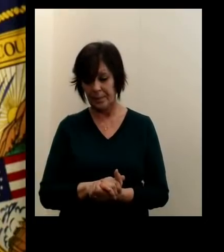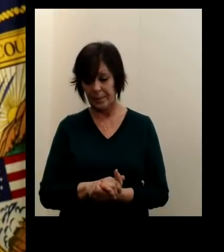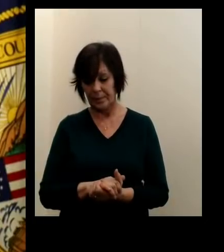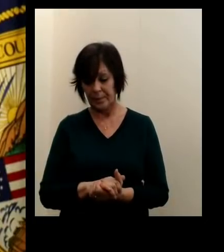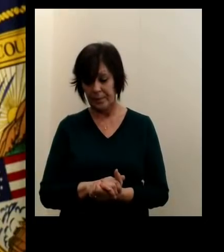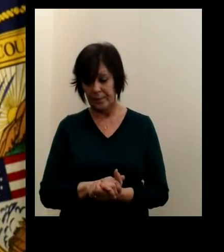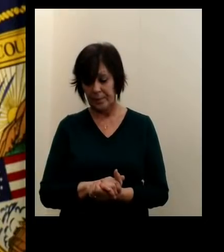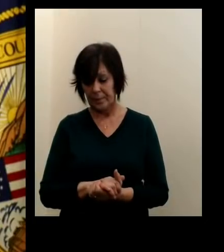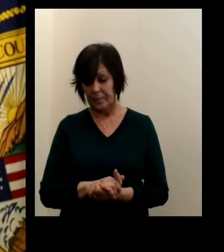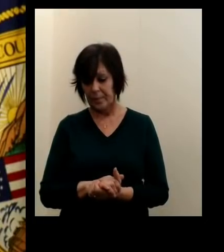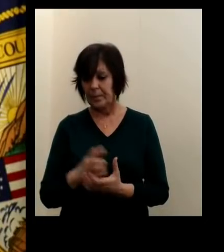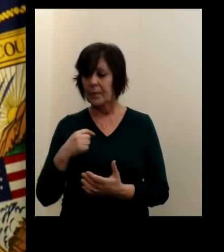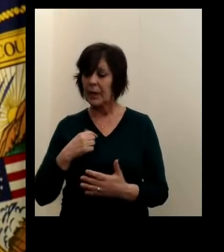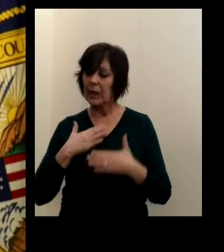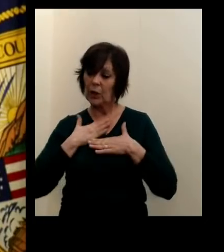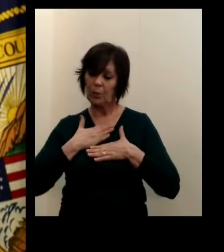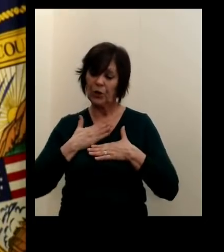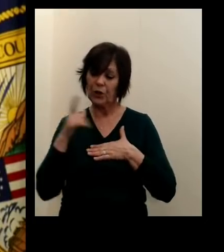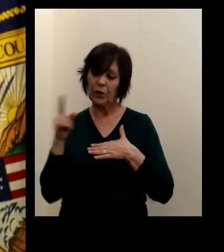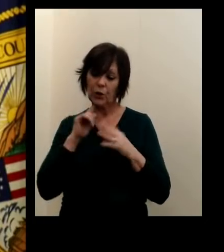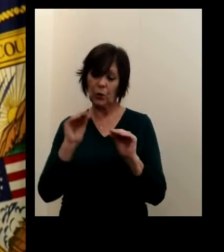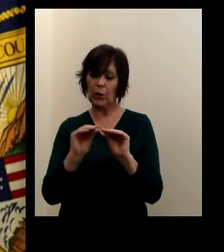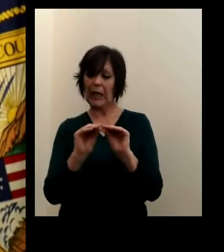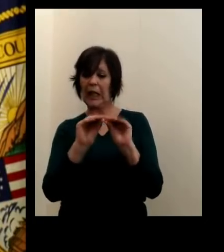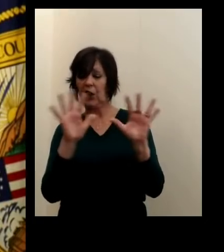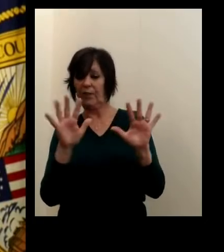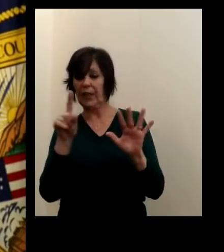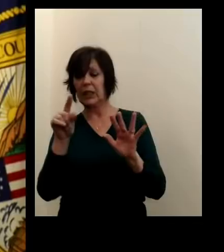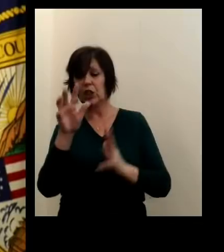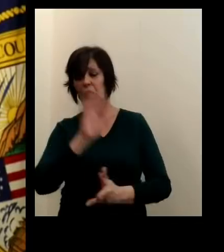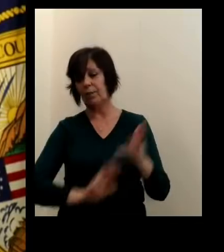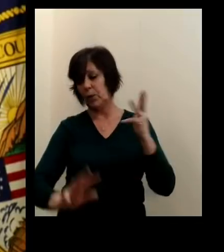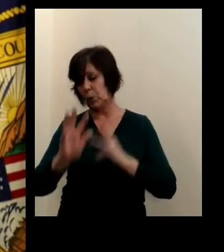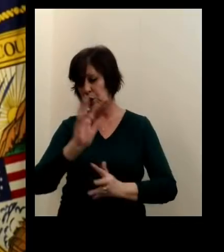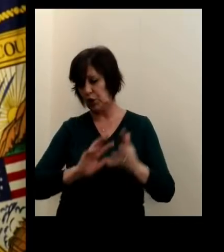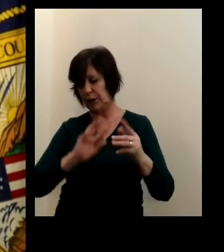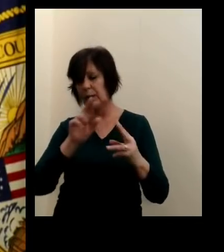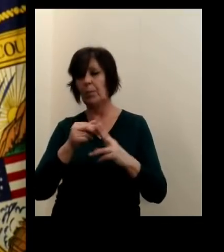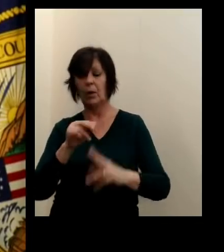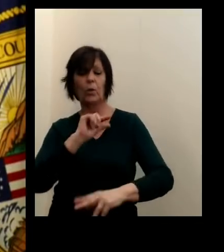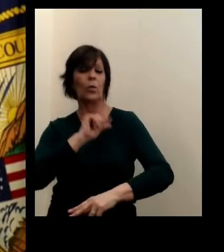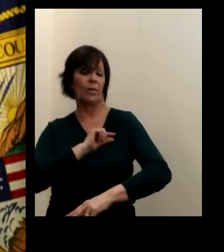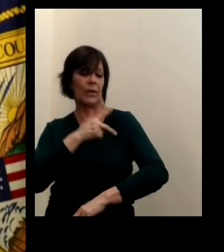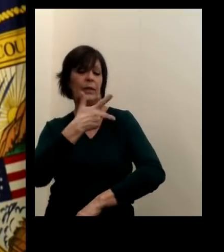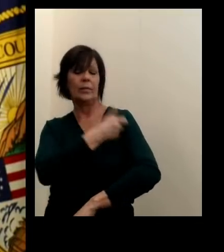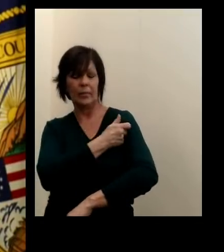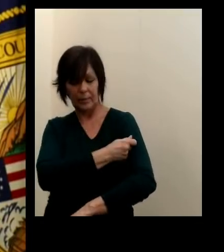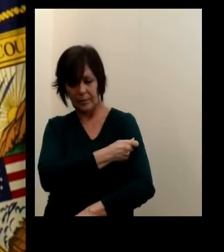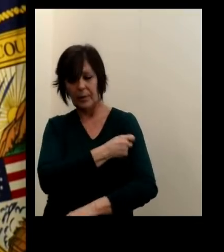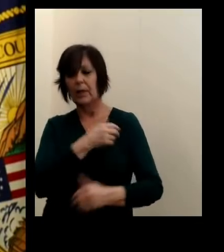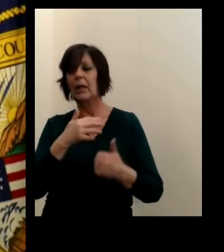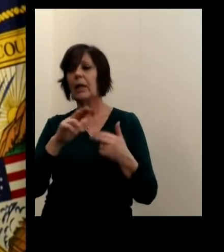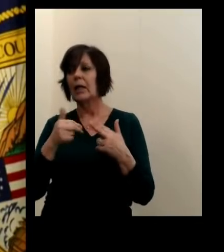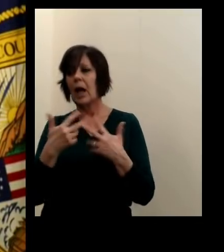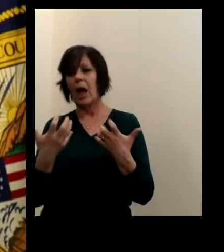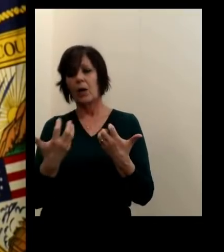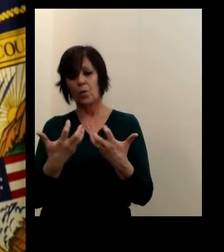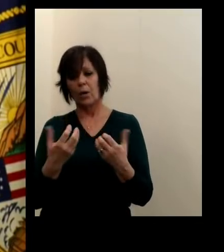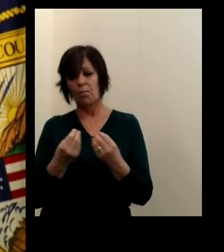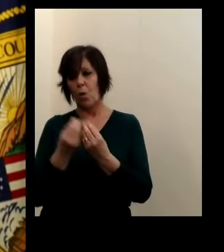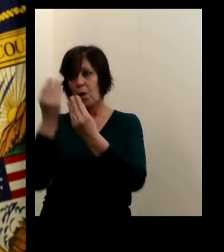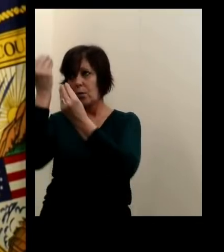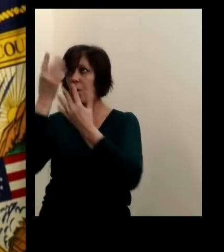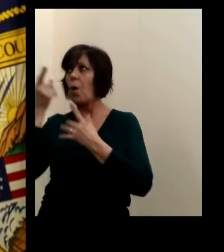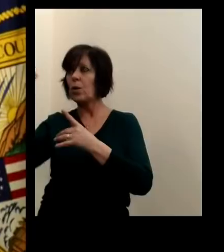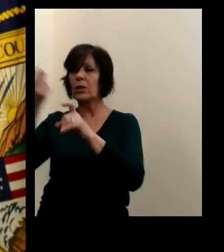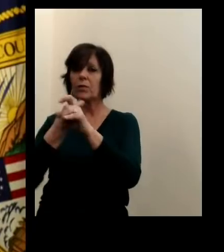Hey, Mark, I appreciate you clearing up a lot of the confusion about the vaccine eligibility and, talking about how you want more advance notice from New